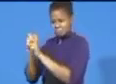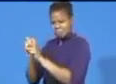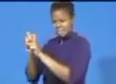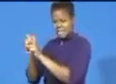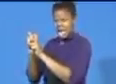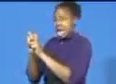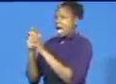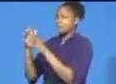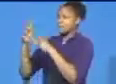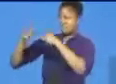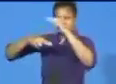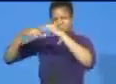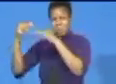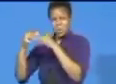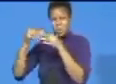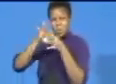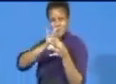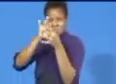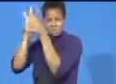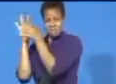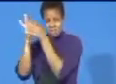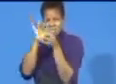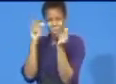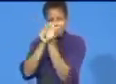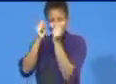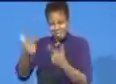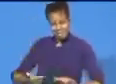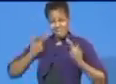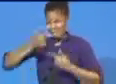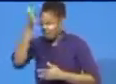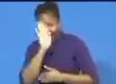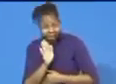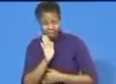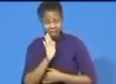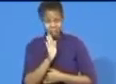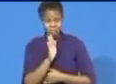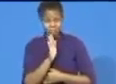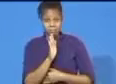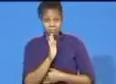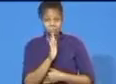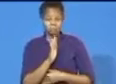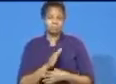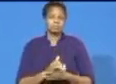a lasting relationship with the living God.